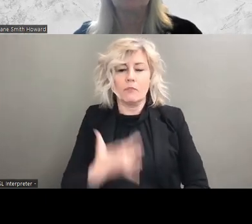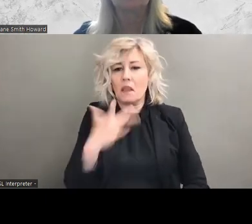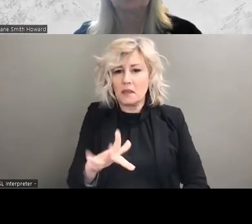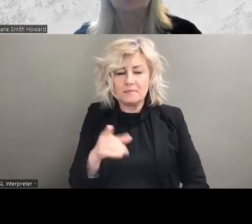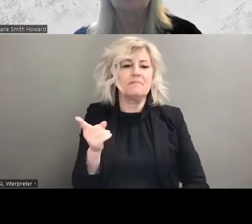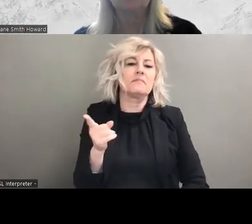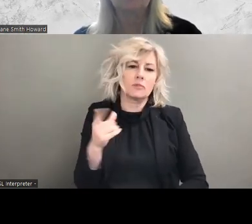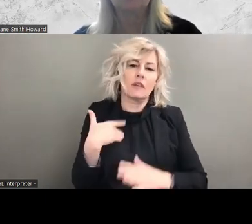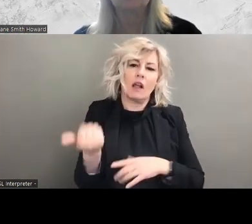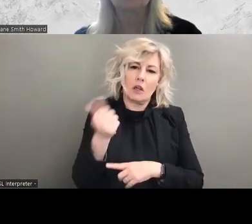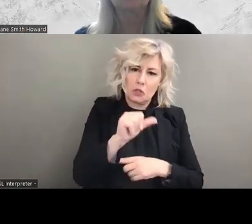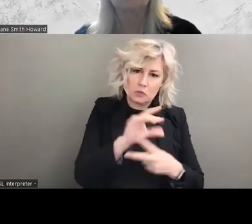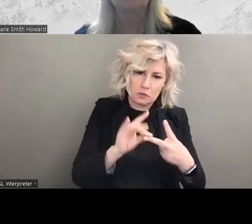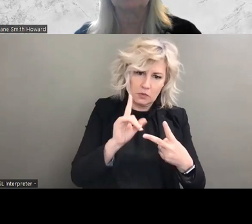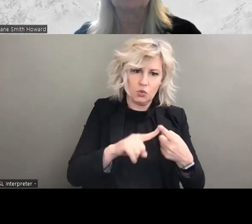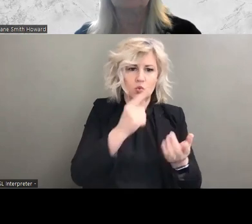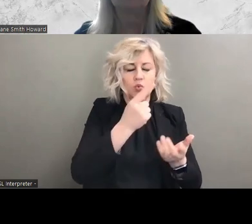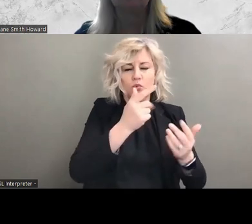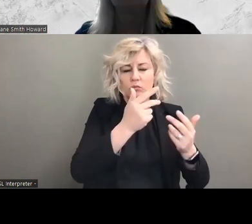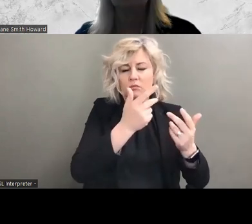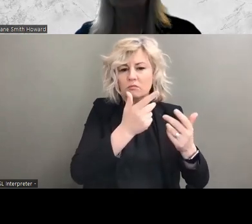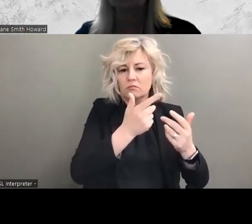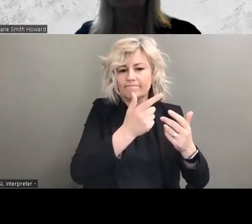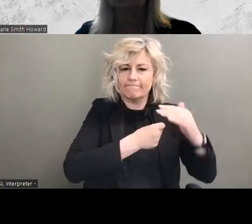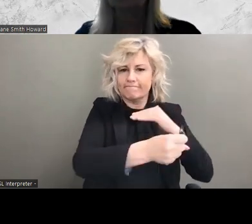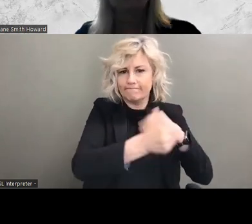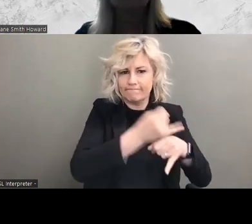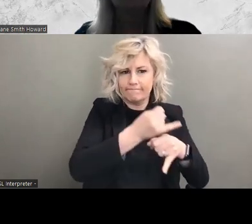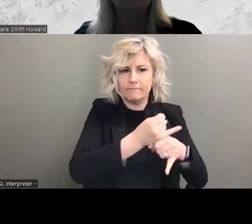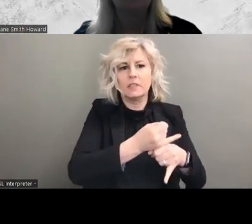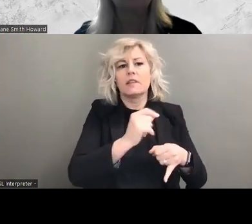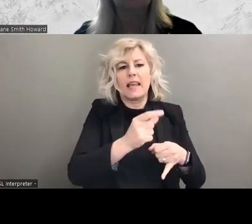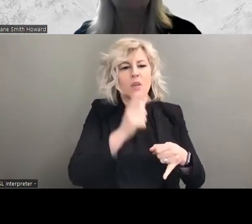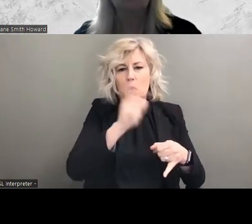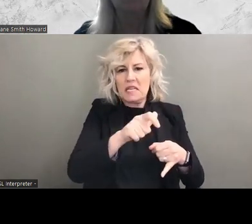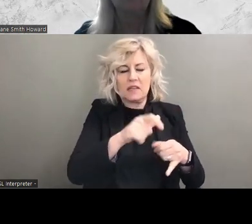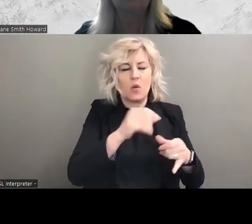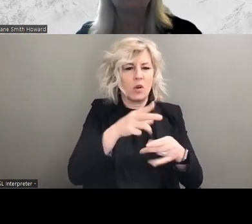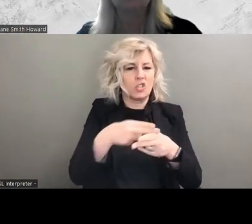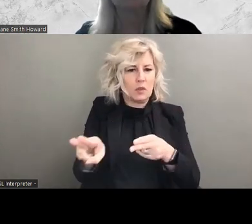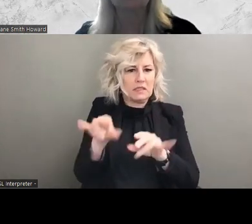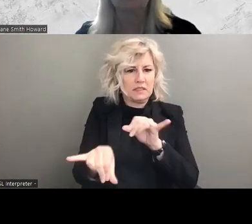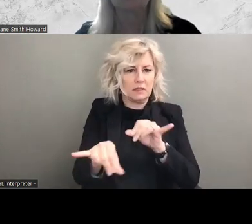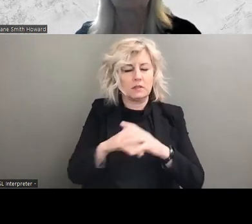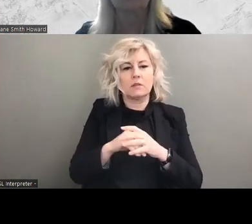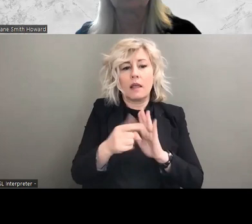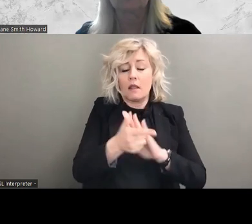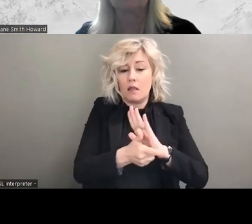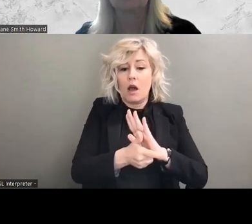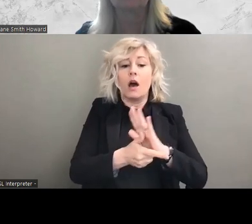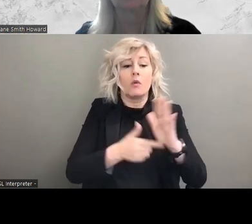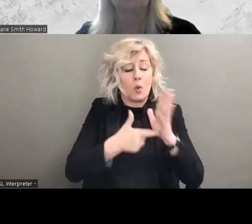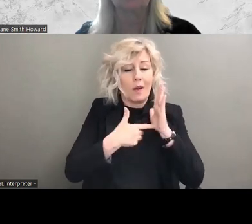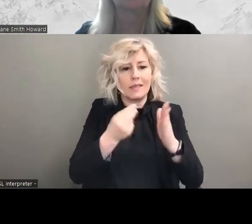are viable alternatives to residential treatment that eliminate the need or shorten stays, and the law requires and research supports the use